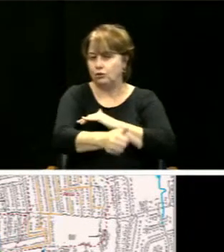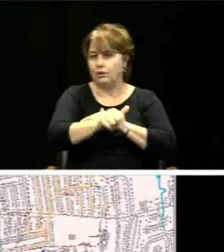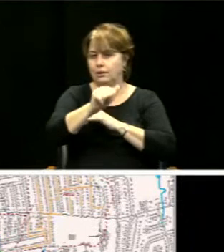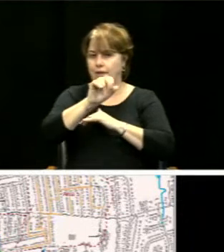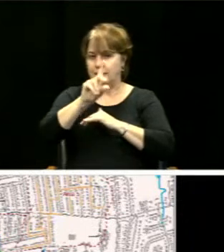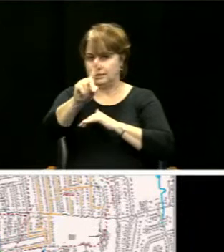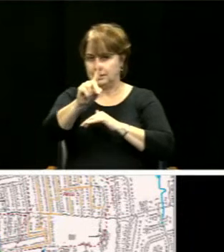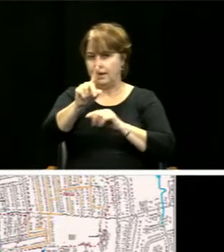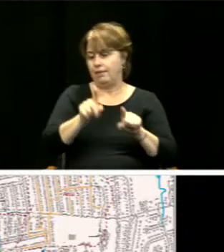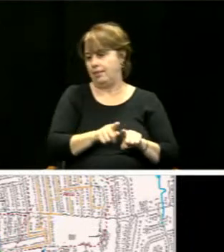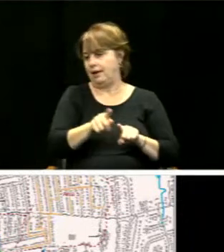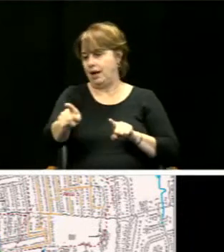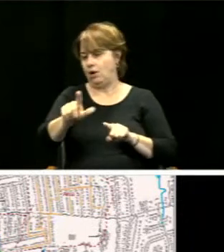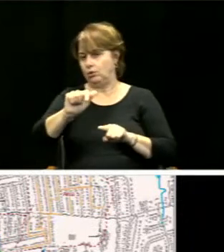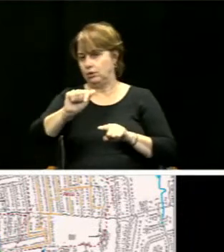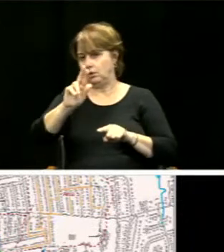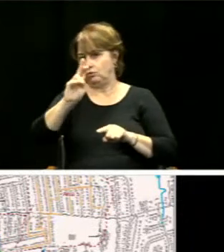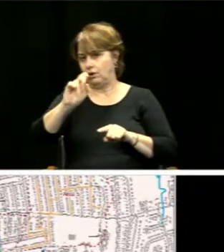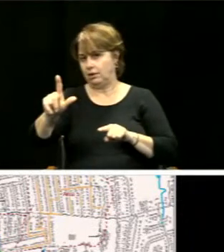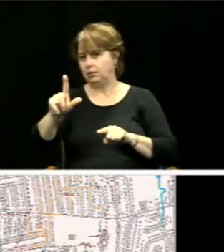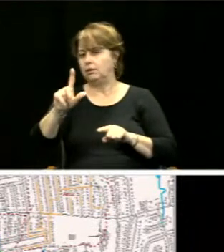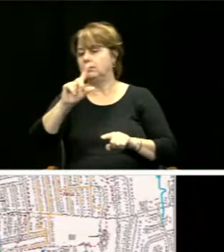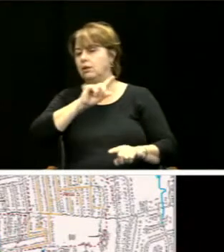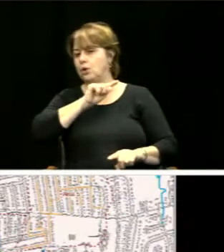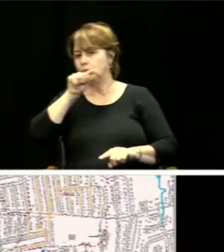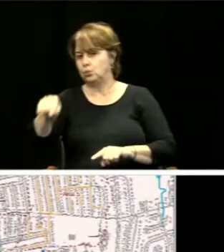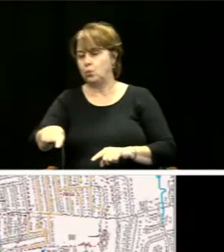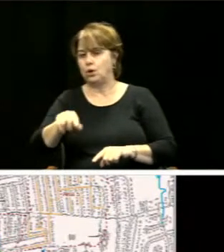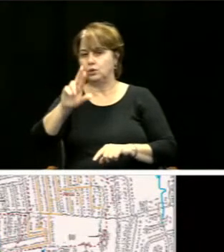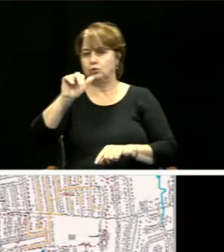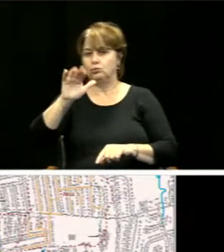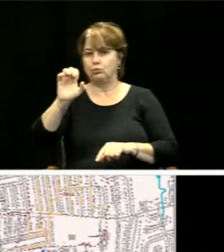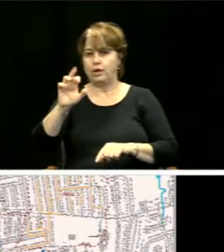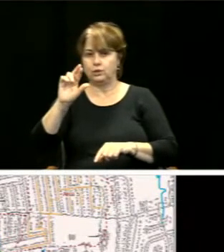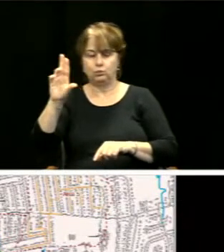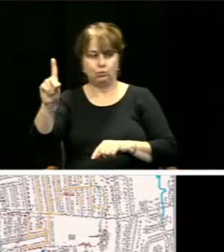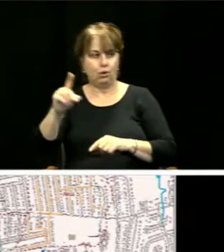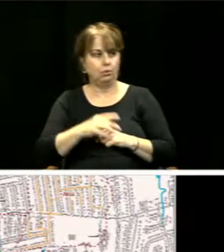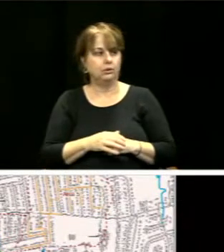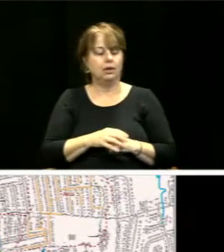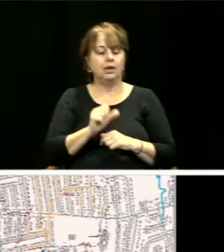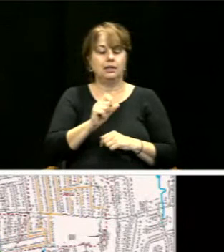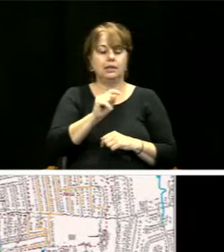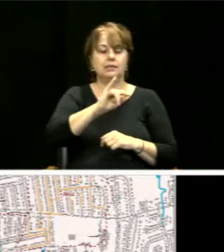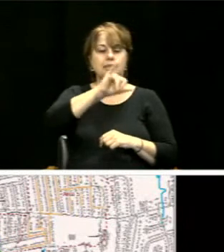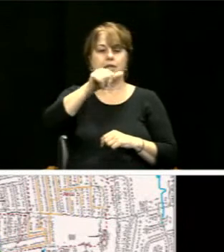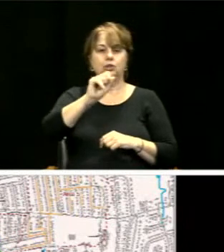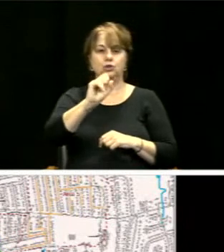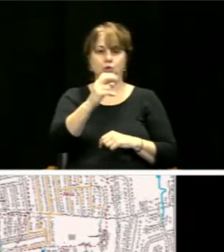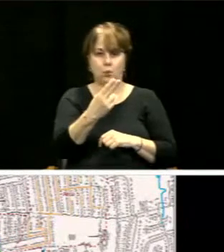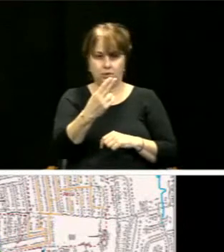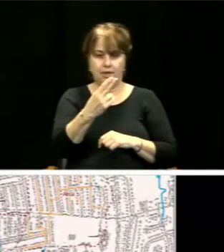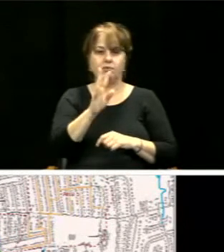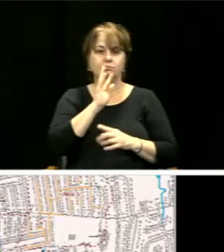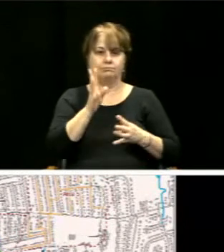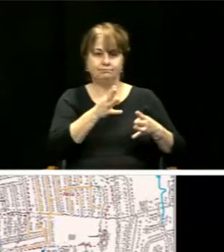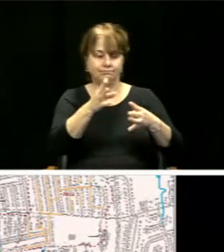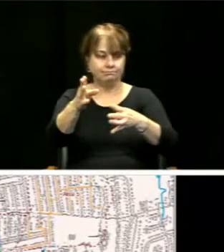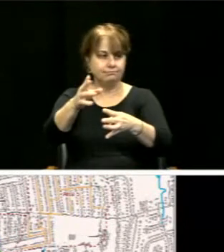Arundel Avenue towards Brace Road. And then area 5 is the St. Joseph's tributary, which is this yellow